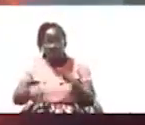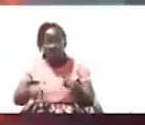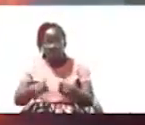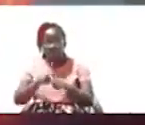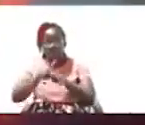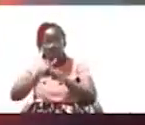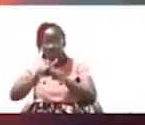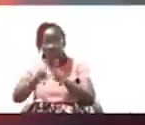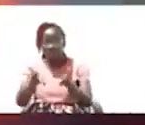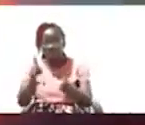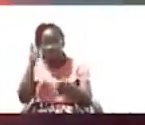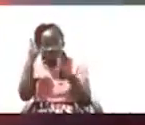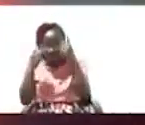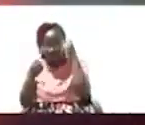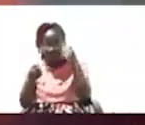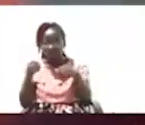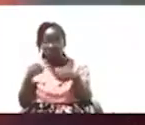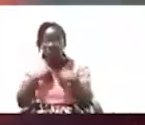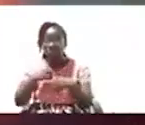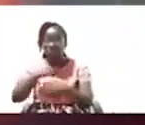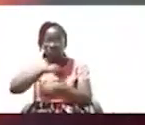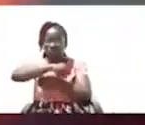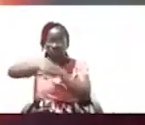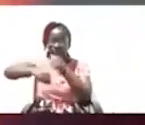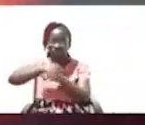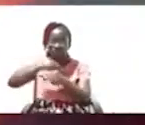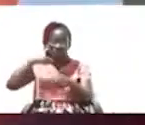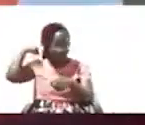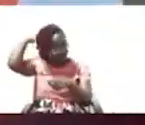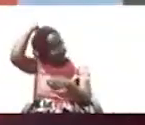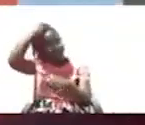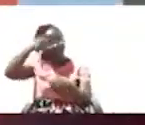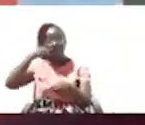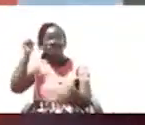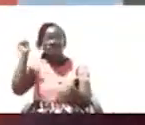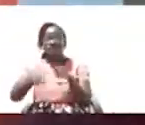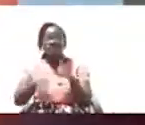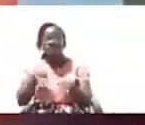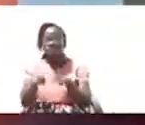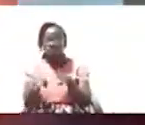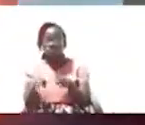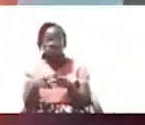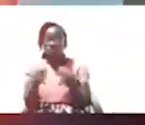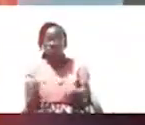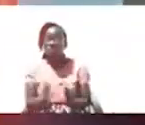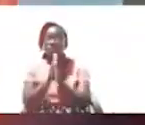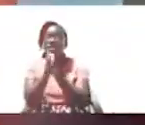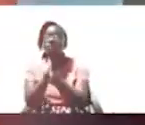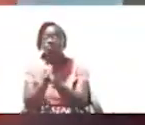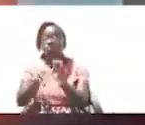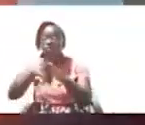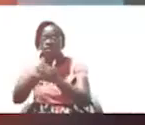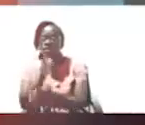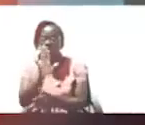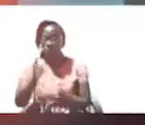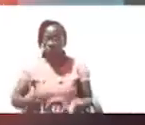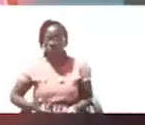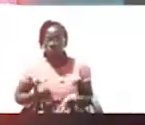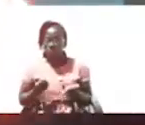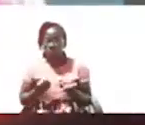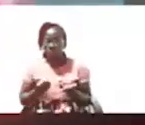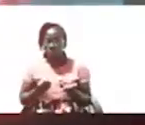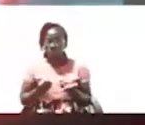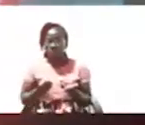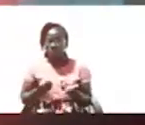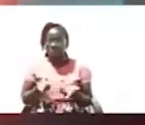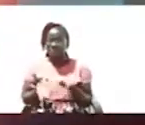though. How is your life? Somebody says, Mrs. Watcher, I started a long